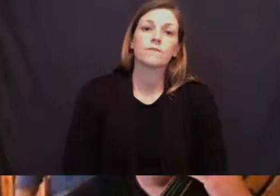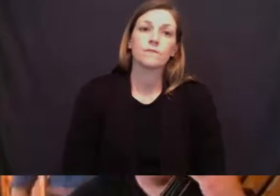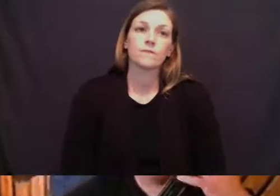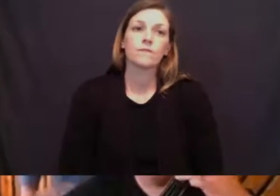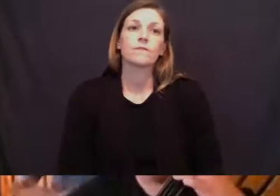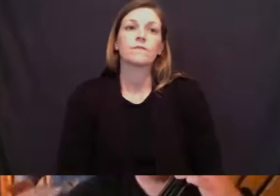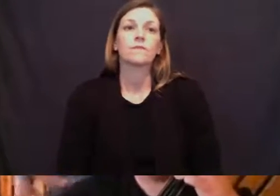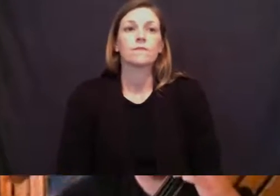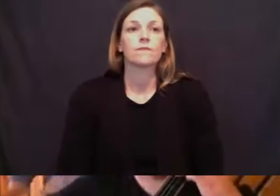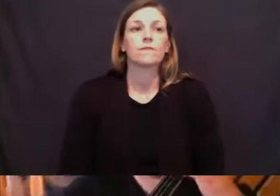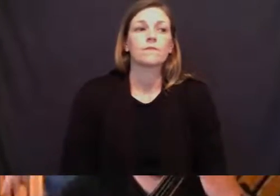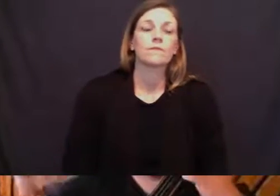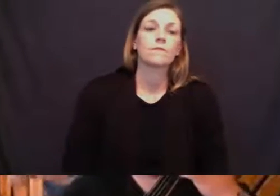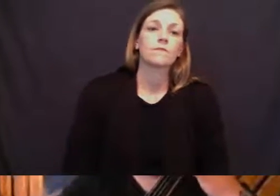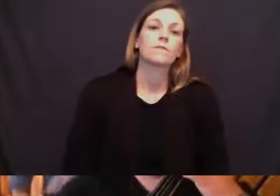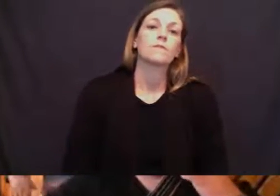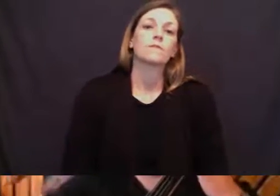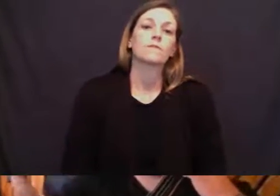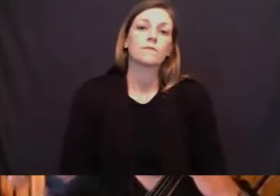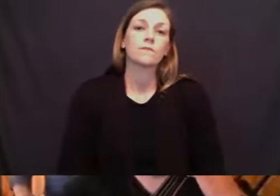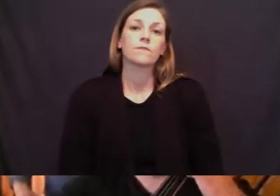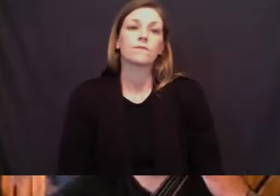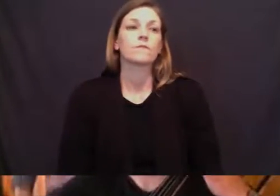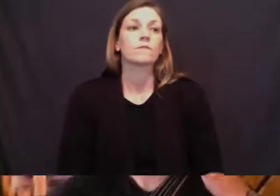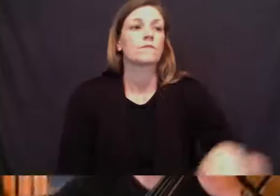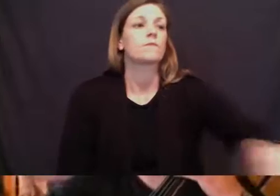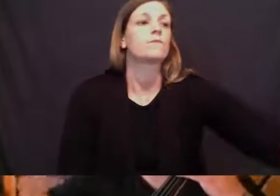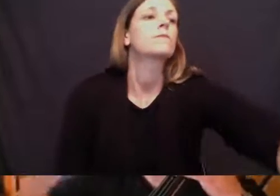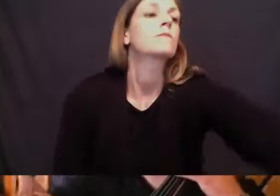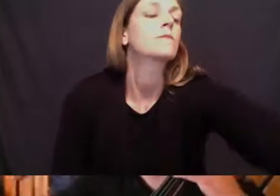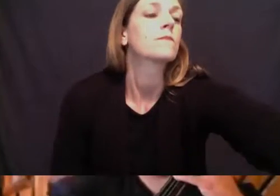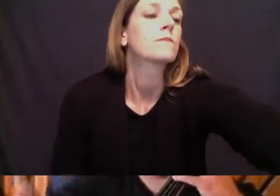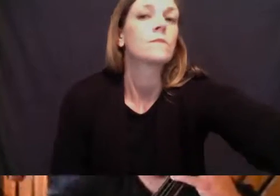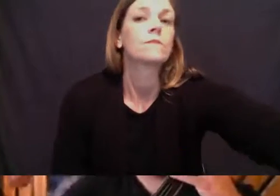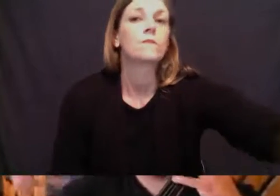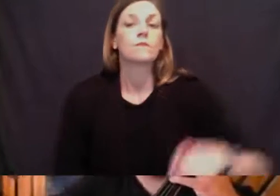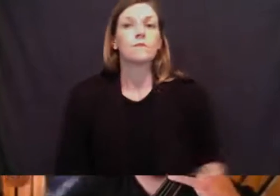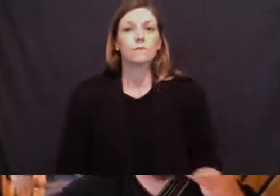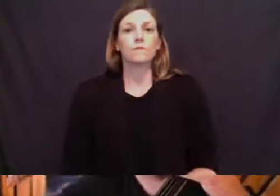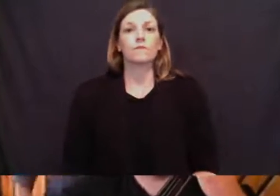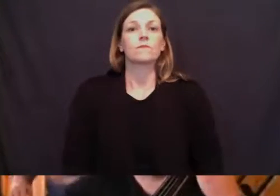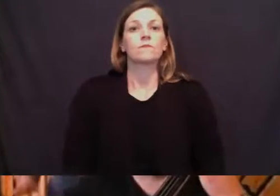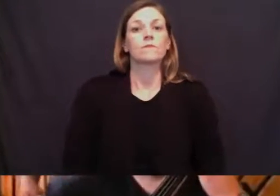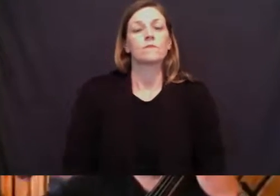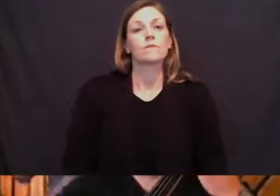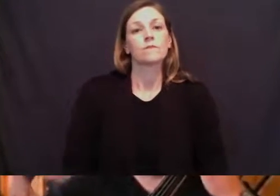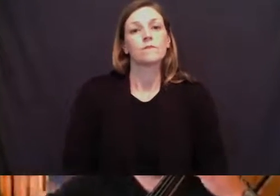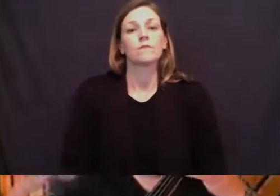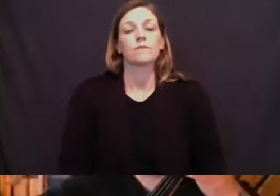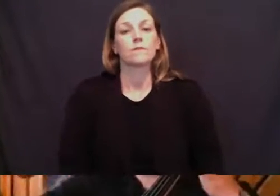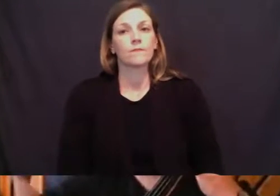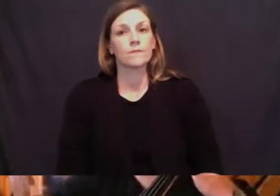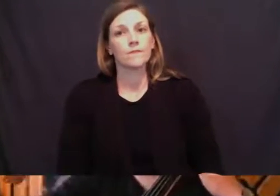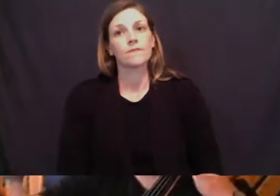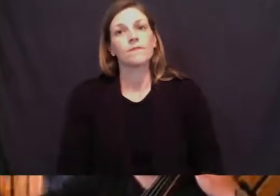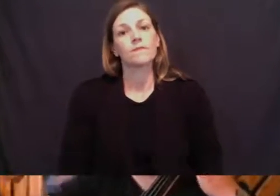the flame. Now this gospel truth of old shall not kneel, shall not